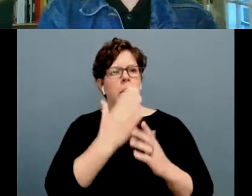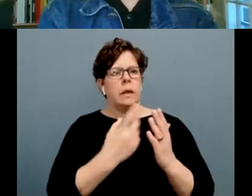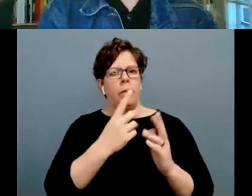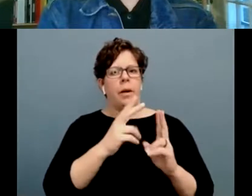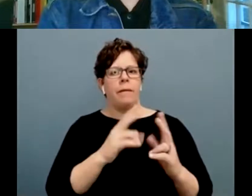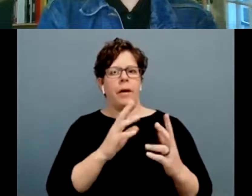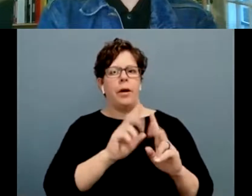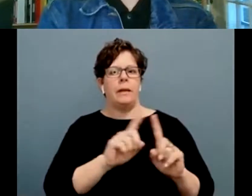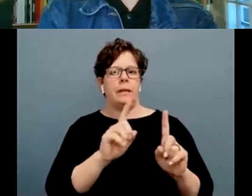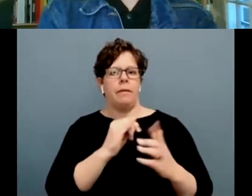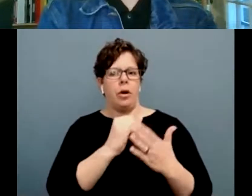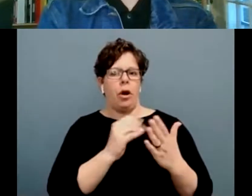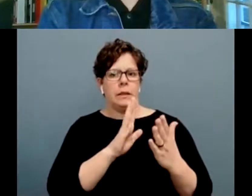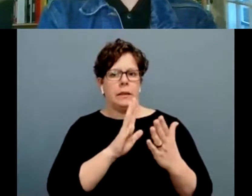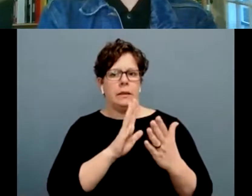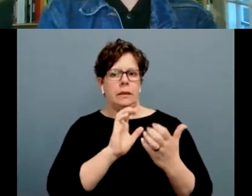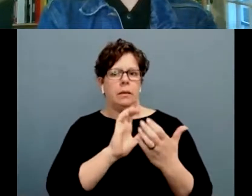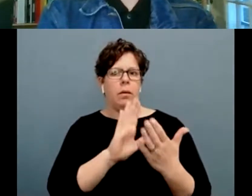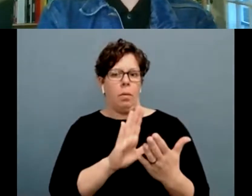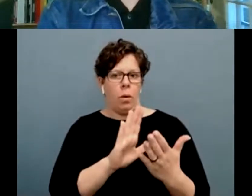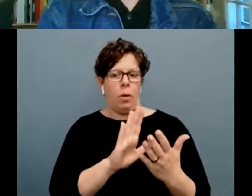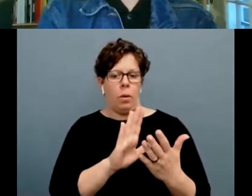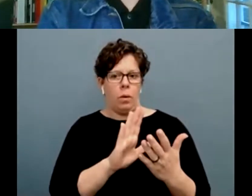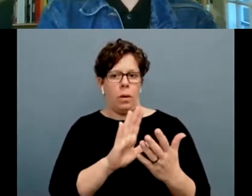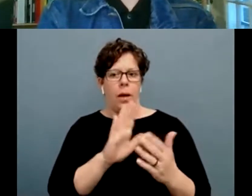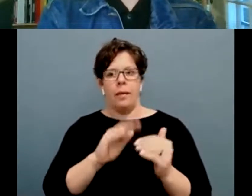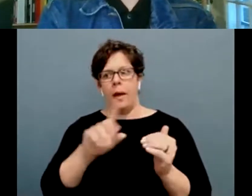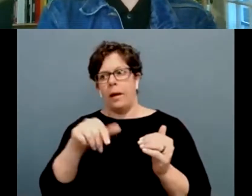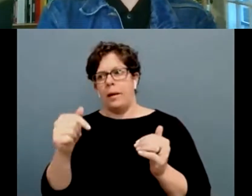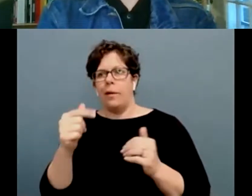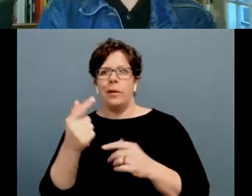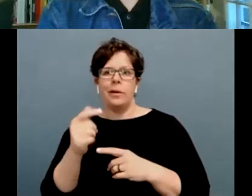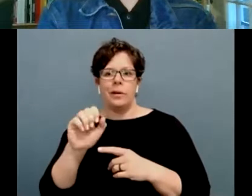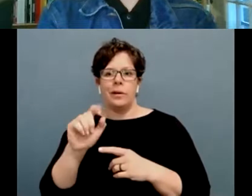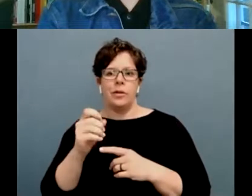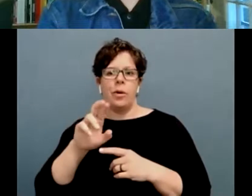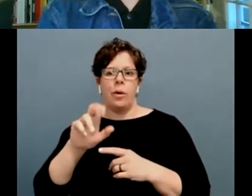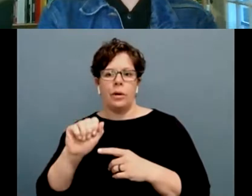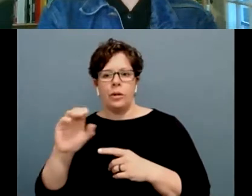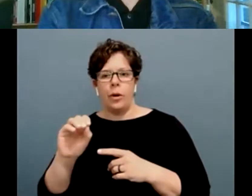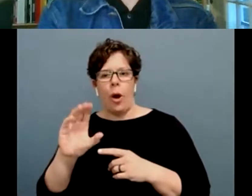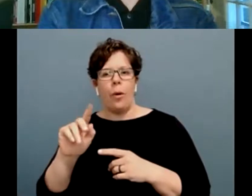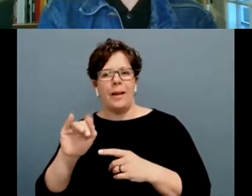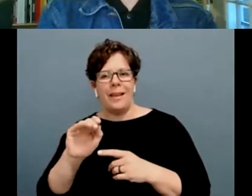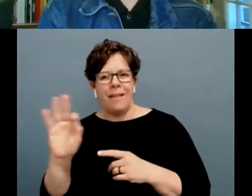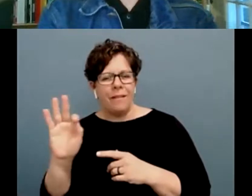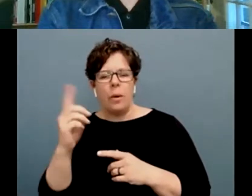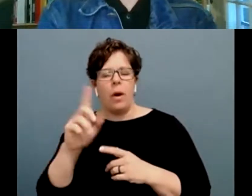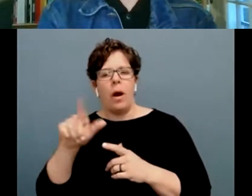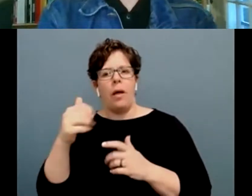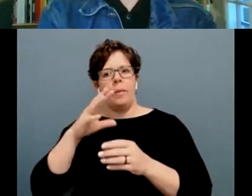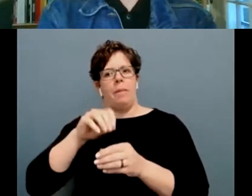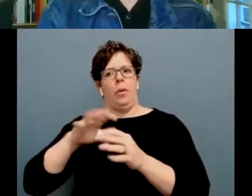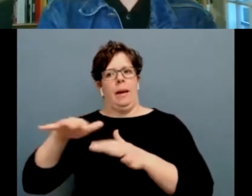artistic path than perhaps others like Georgia O'Keeffe or others who have been in the network.